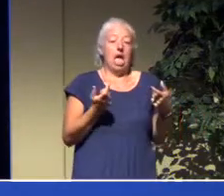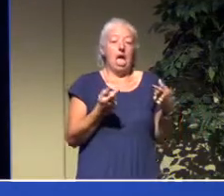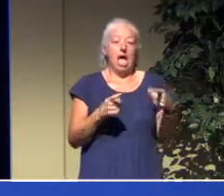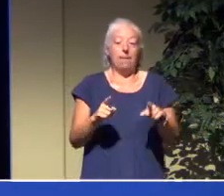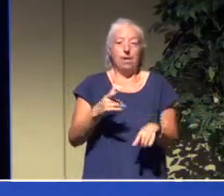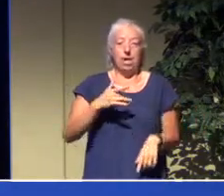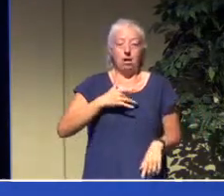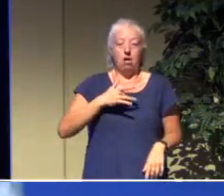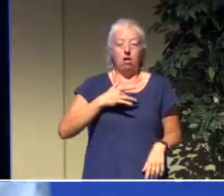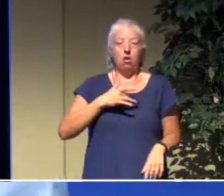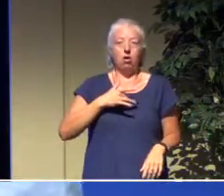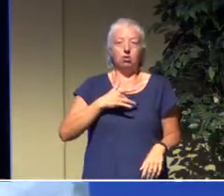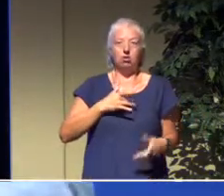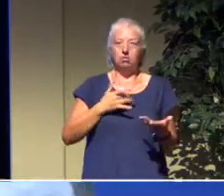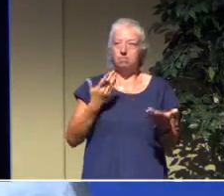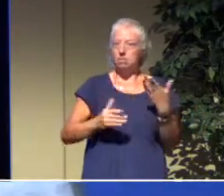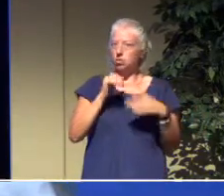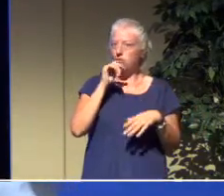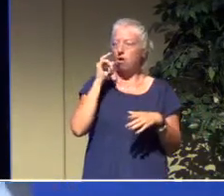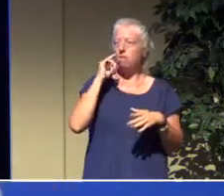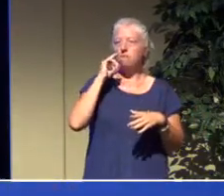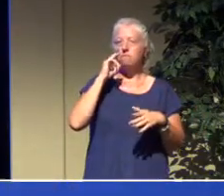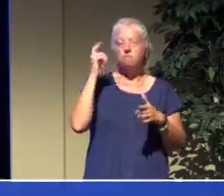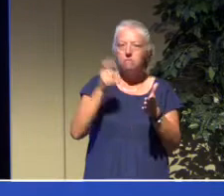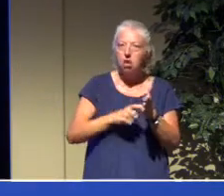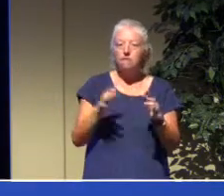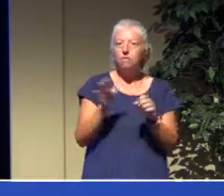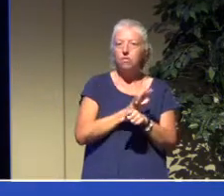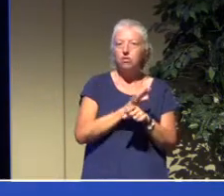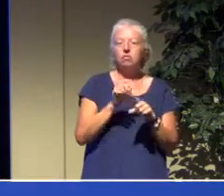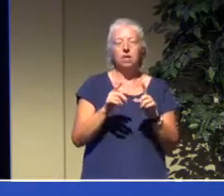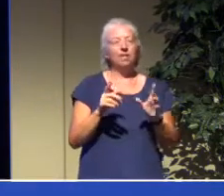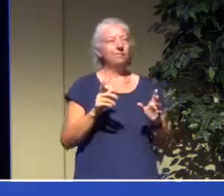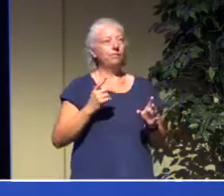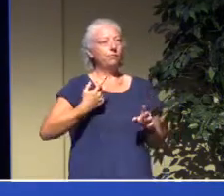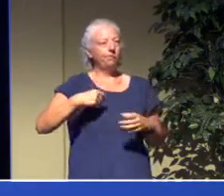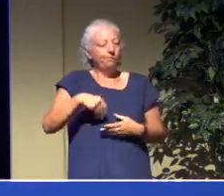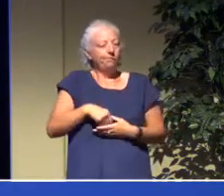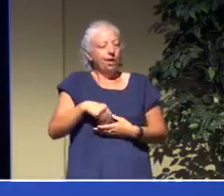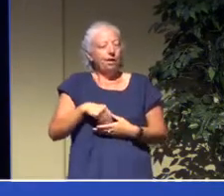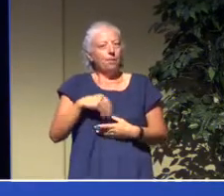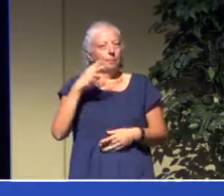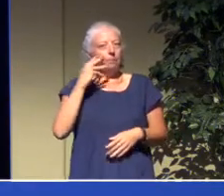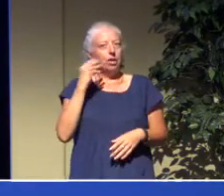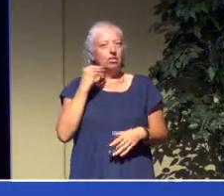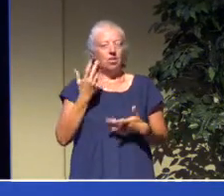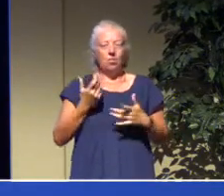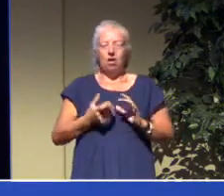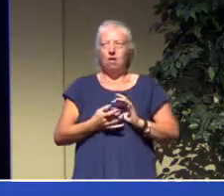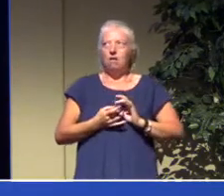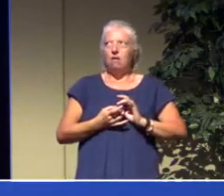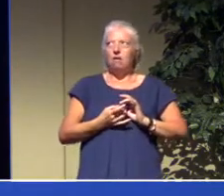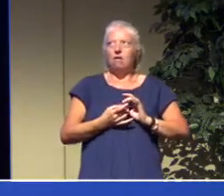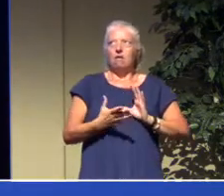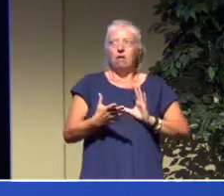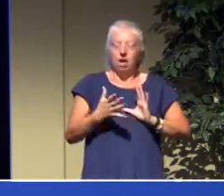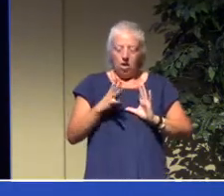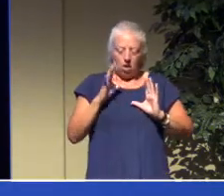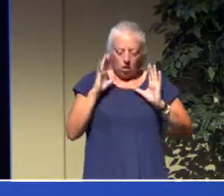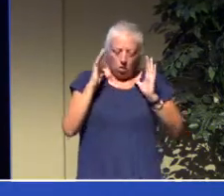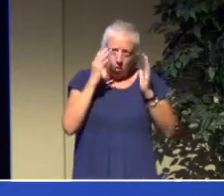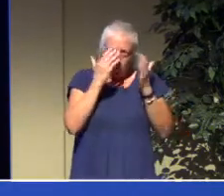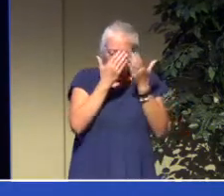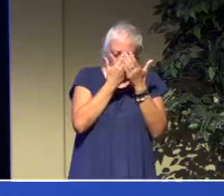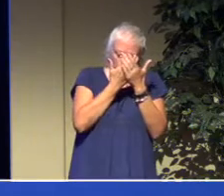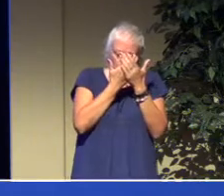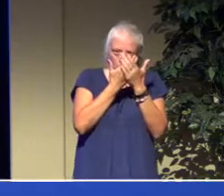not fully realize it, but sometimes we experience it in that we just want to unplug, we want to cocoon. Maybe you felt feelings like